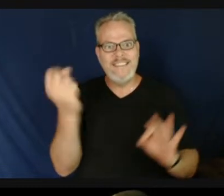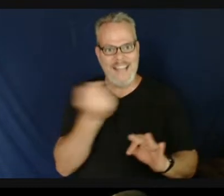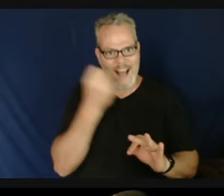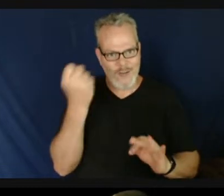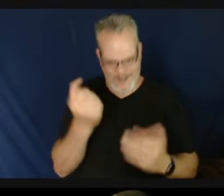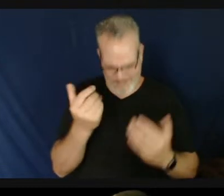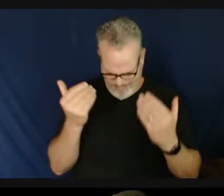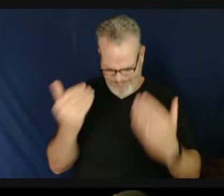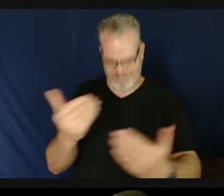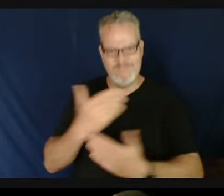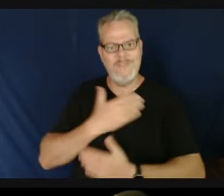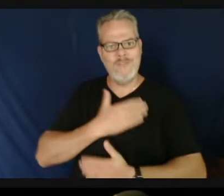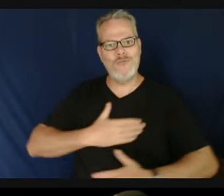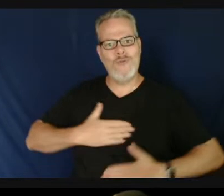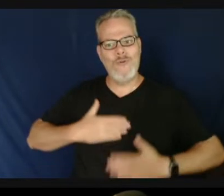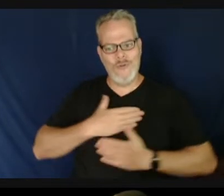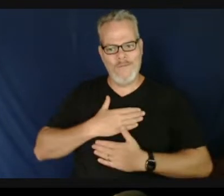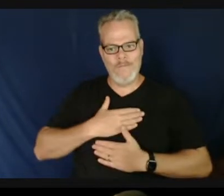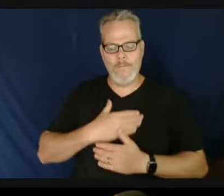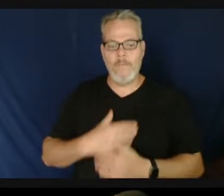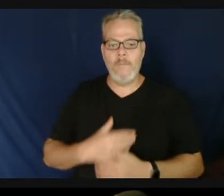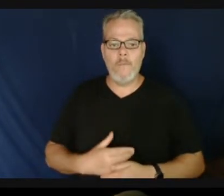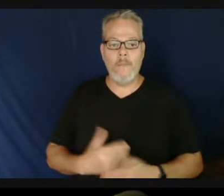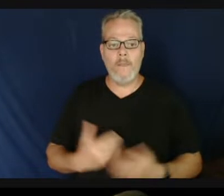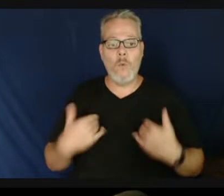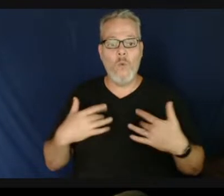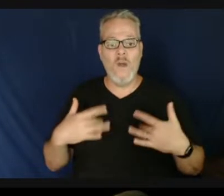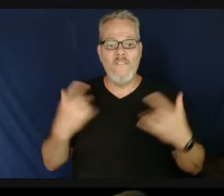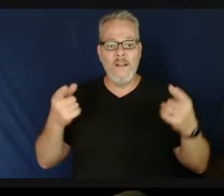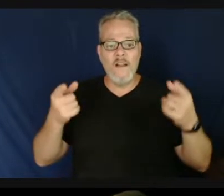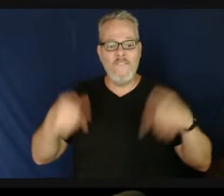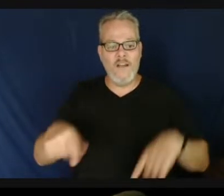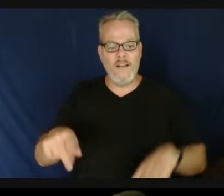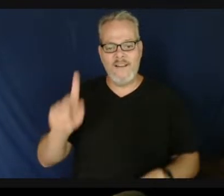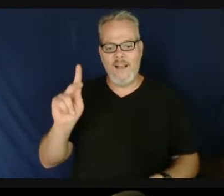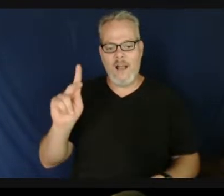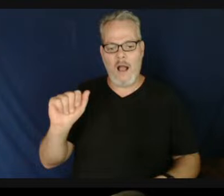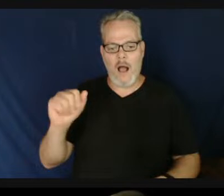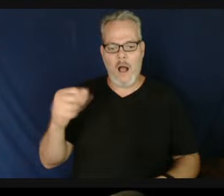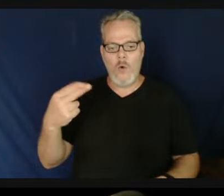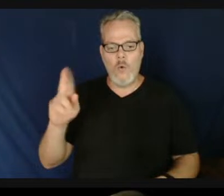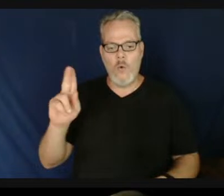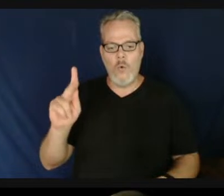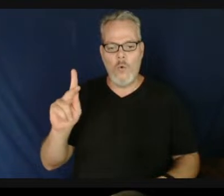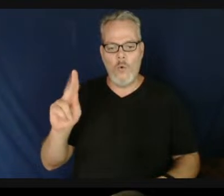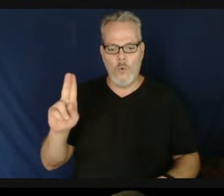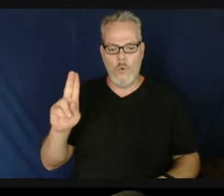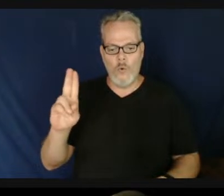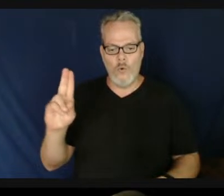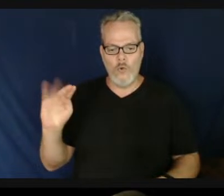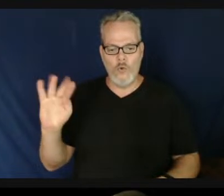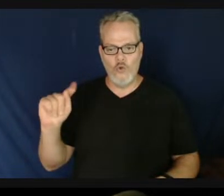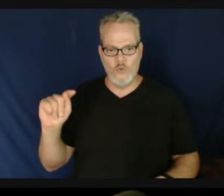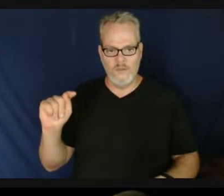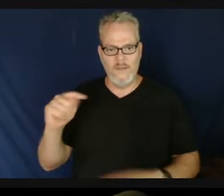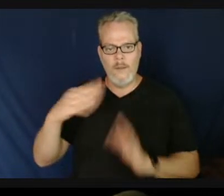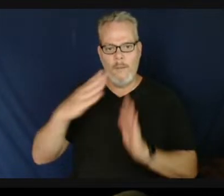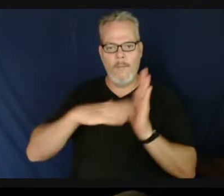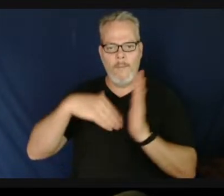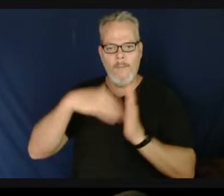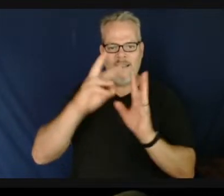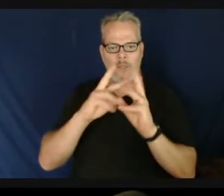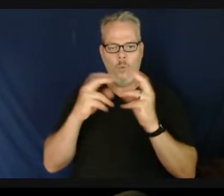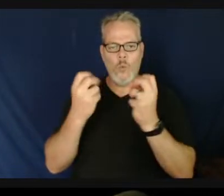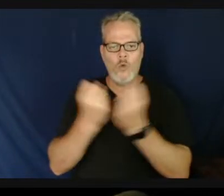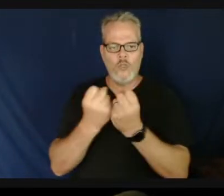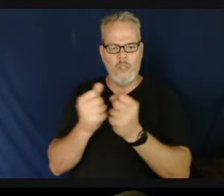it. There's an event at the Kahuku unit, painting workshop with Zuni Pueblo artist